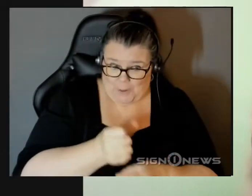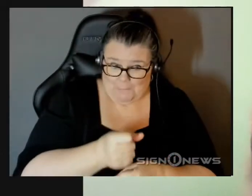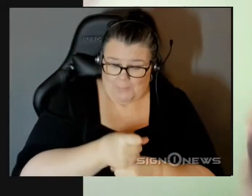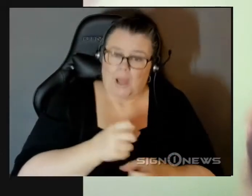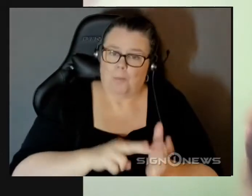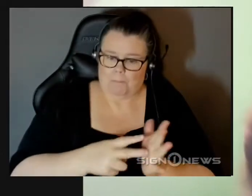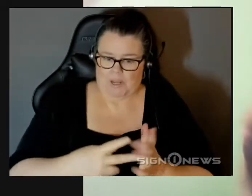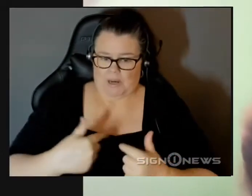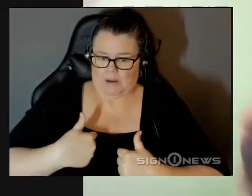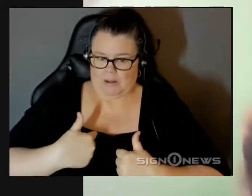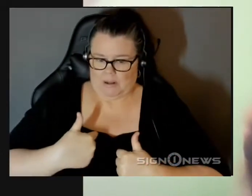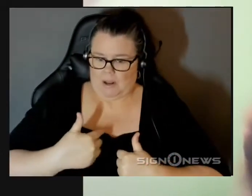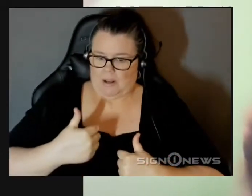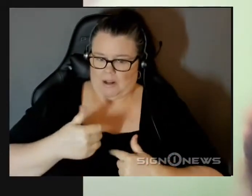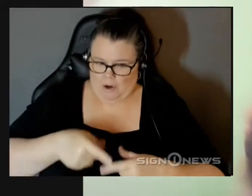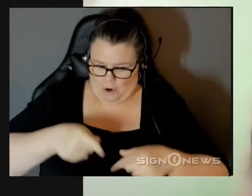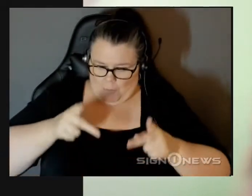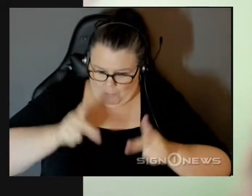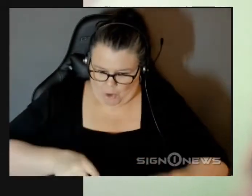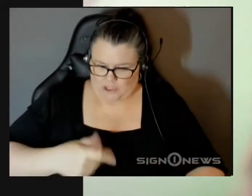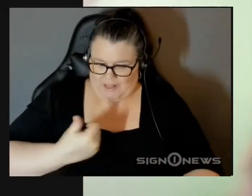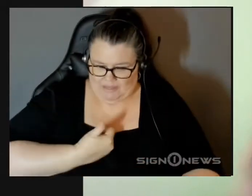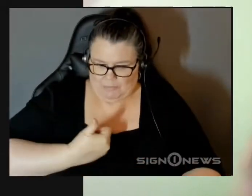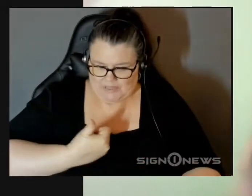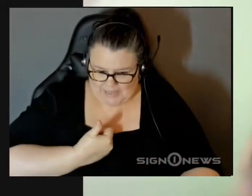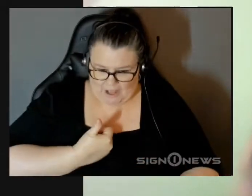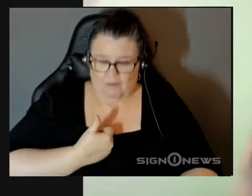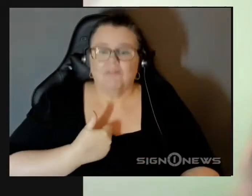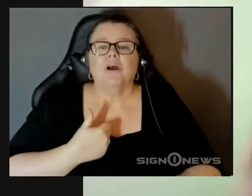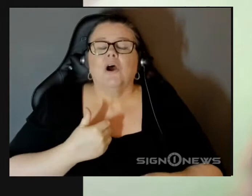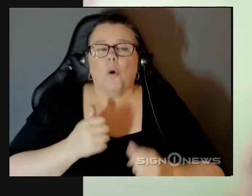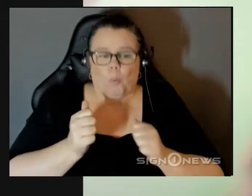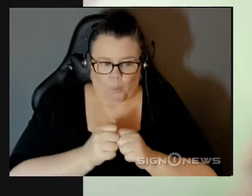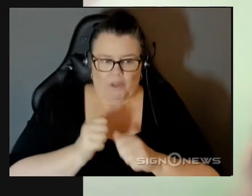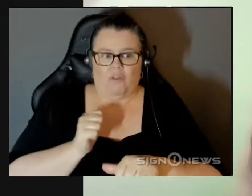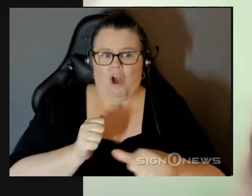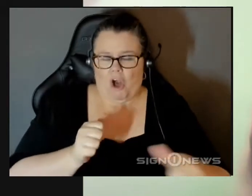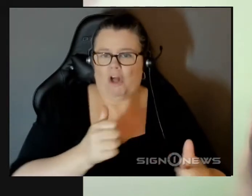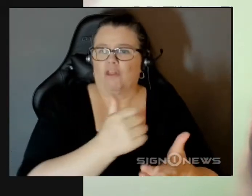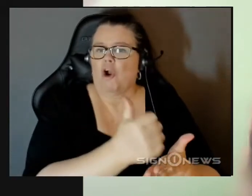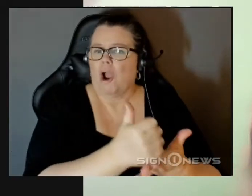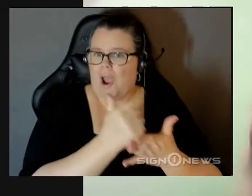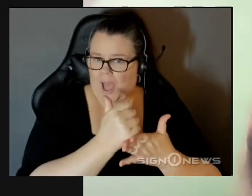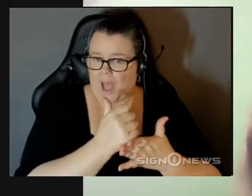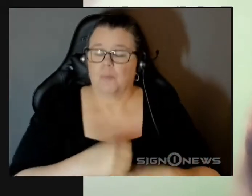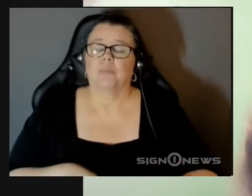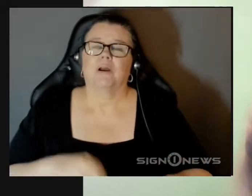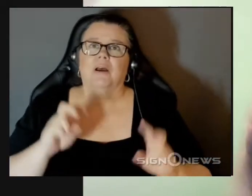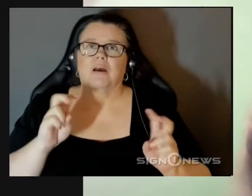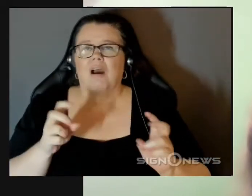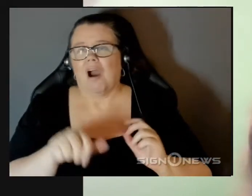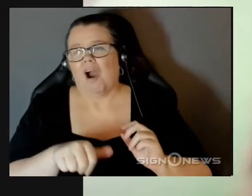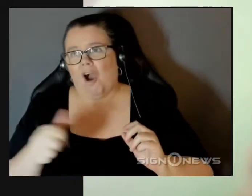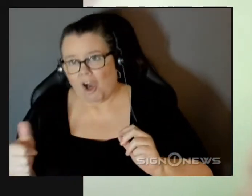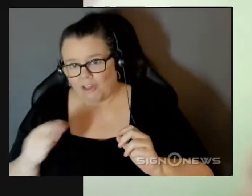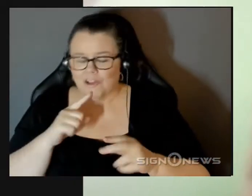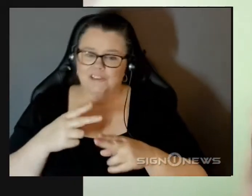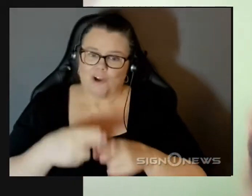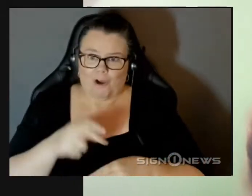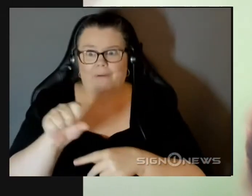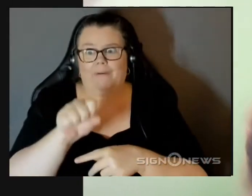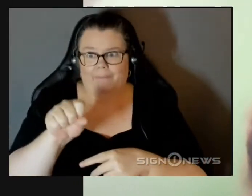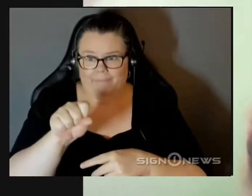I also heard terms of another SDM called shared decision-making. I hear this a lot in the medical context, and it's very different as well. It's